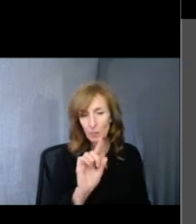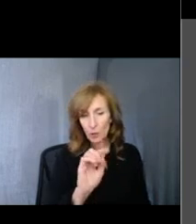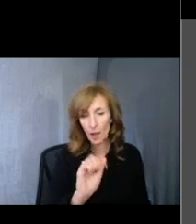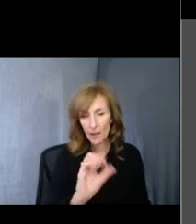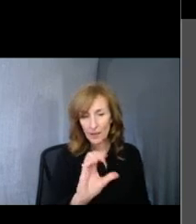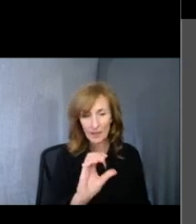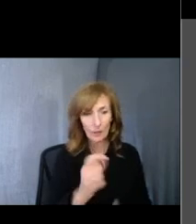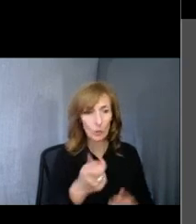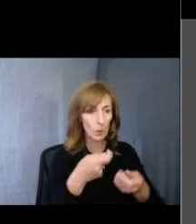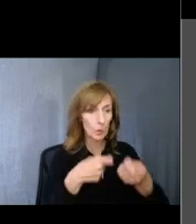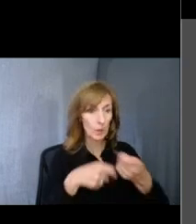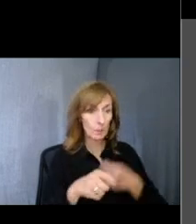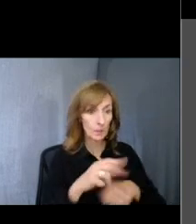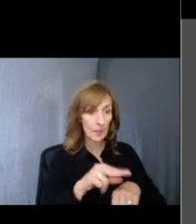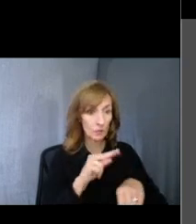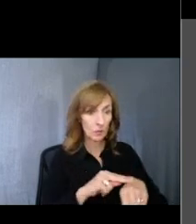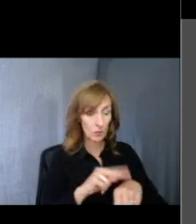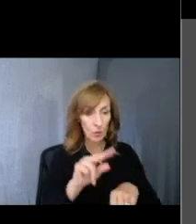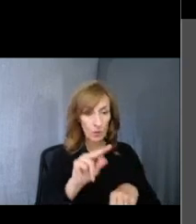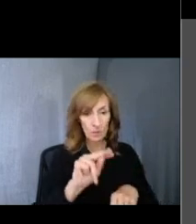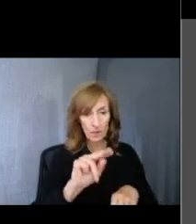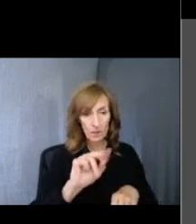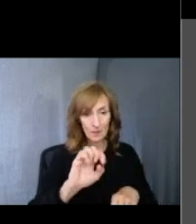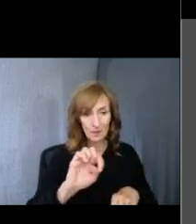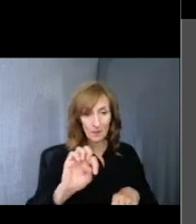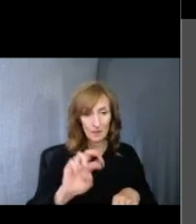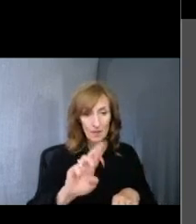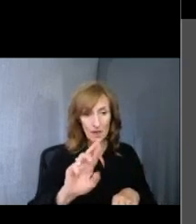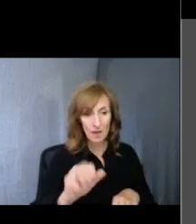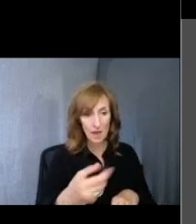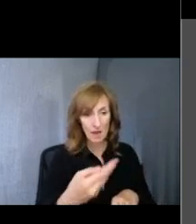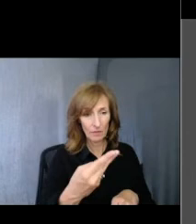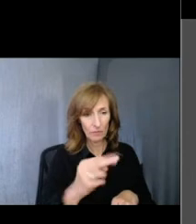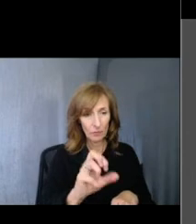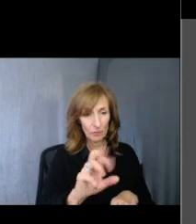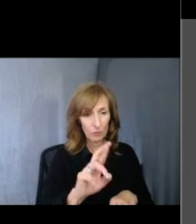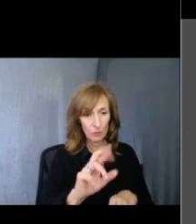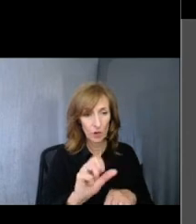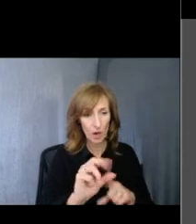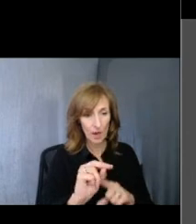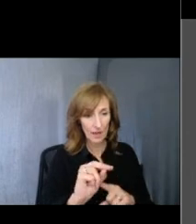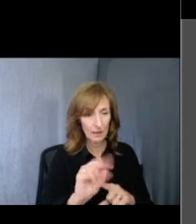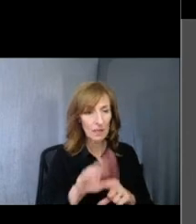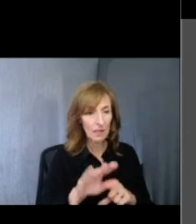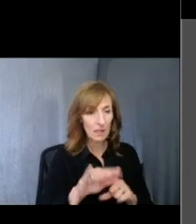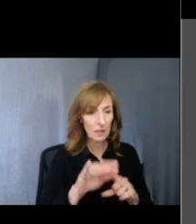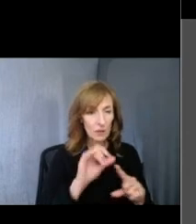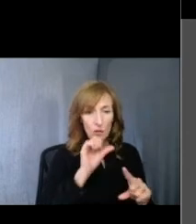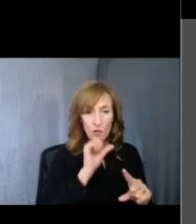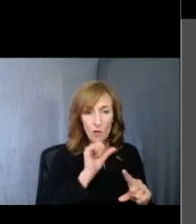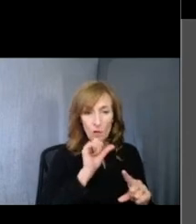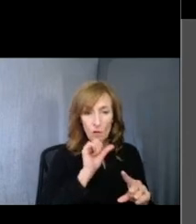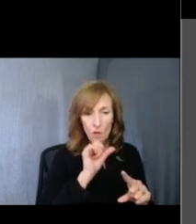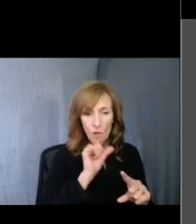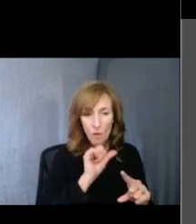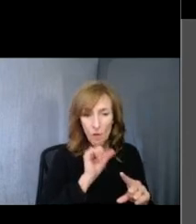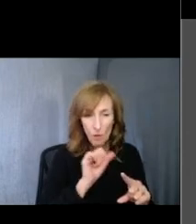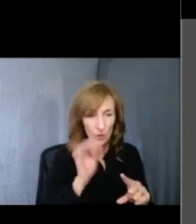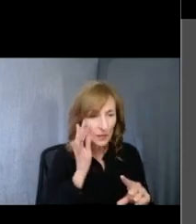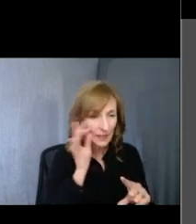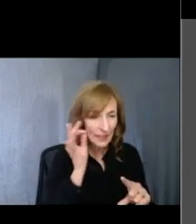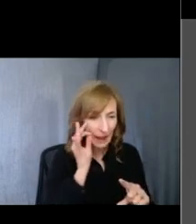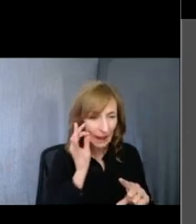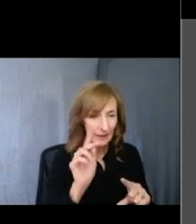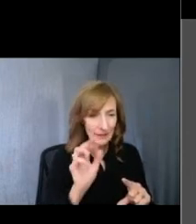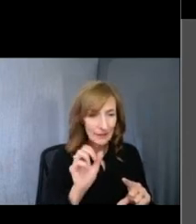And if, for those of you who've ever had your kidneys, older cat kidneys palpated by a vet and they say, wow, and I can